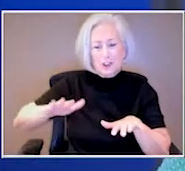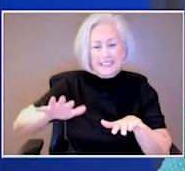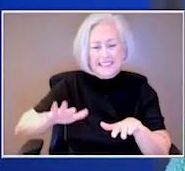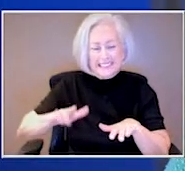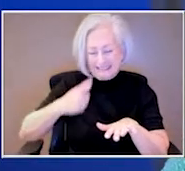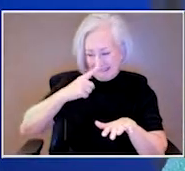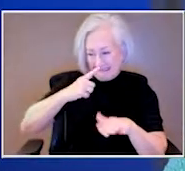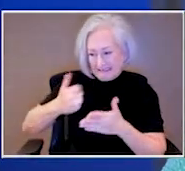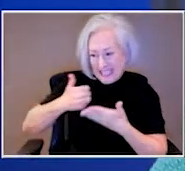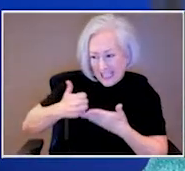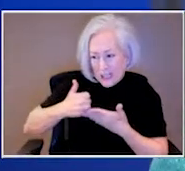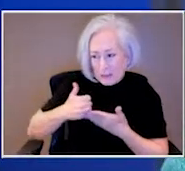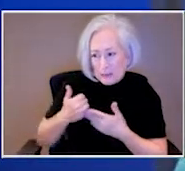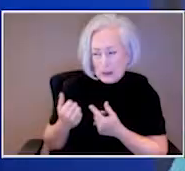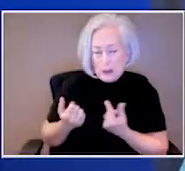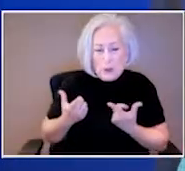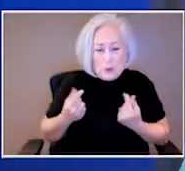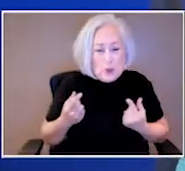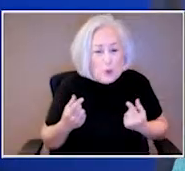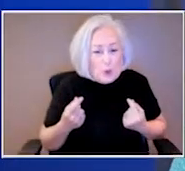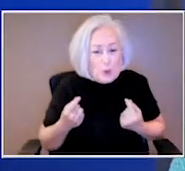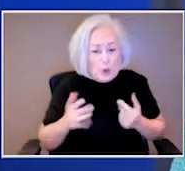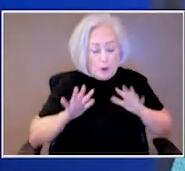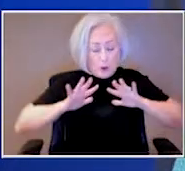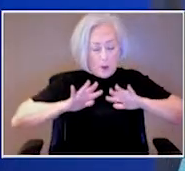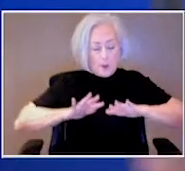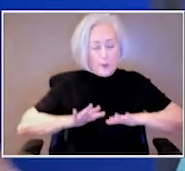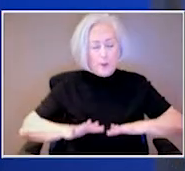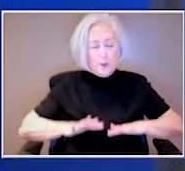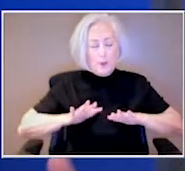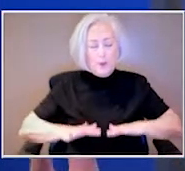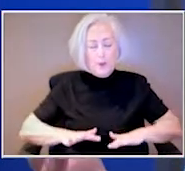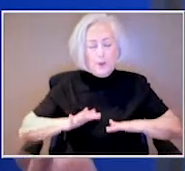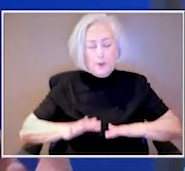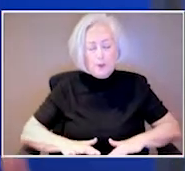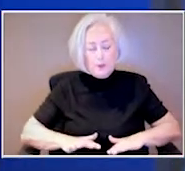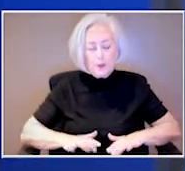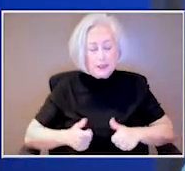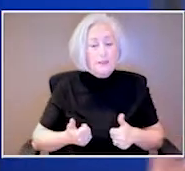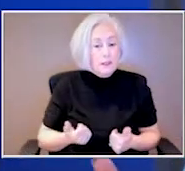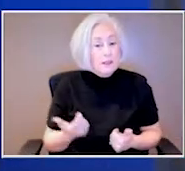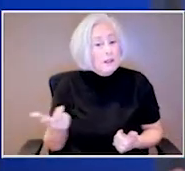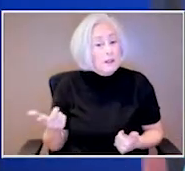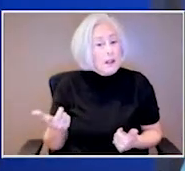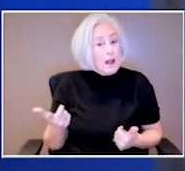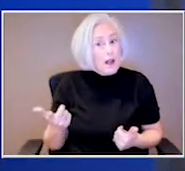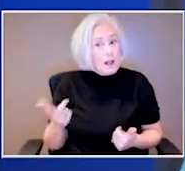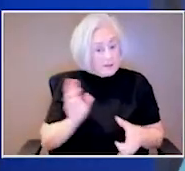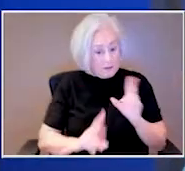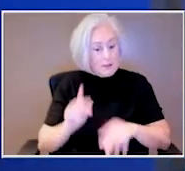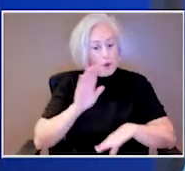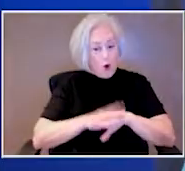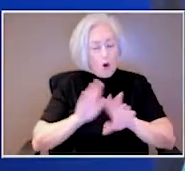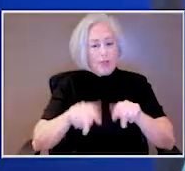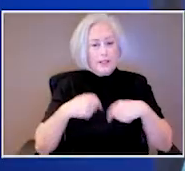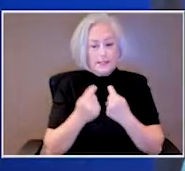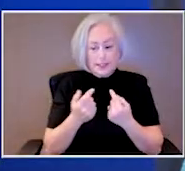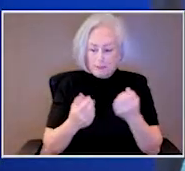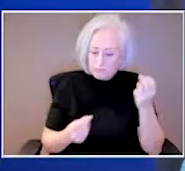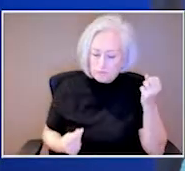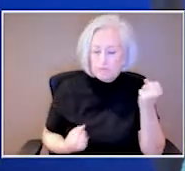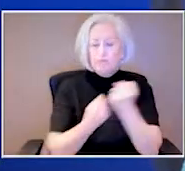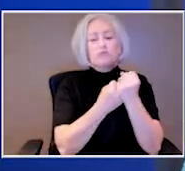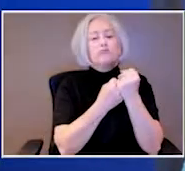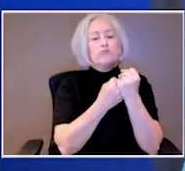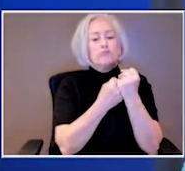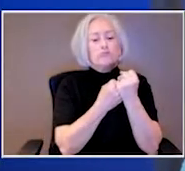what can I do to help calm my anxiety, for example? And there are people on the team that are there to help you with that. So